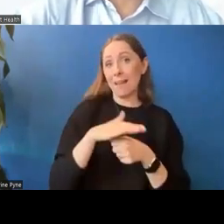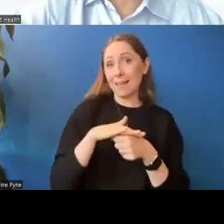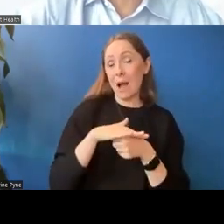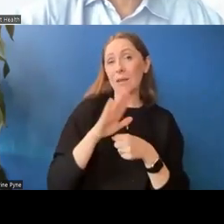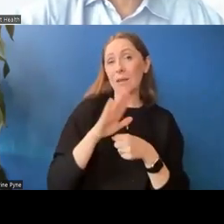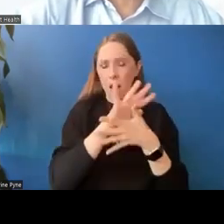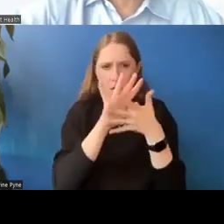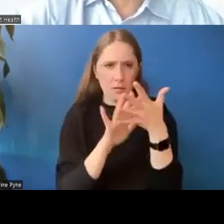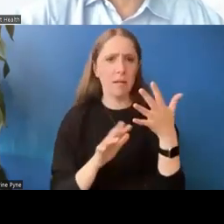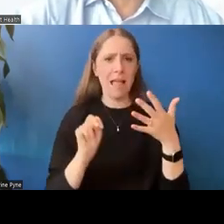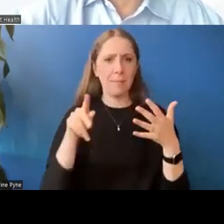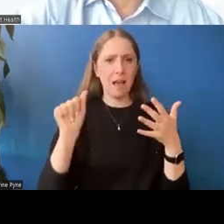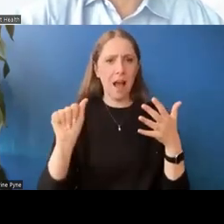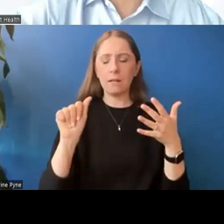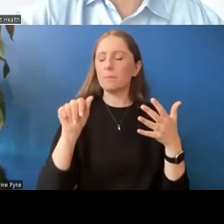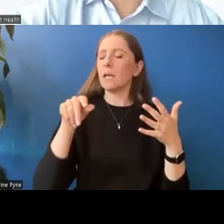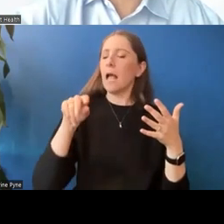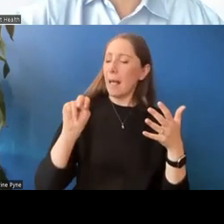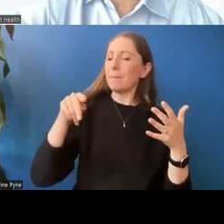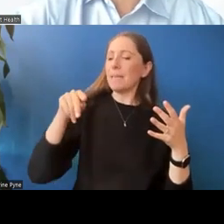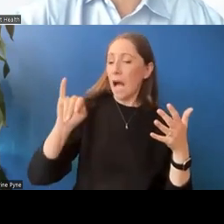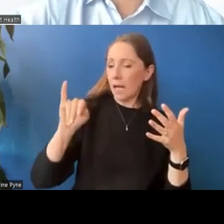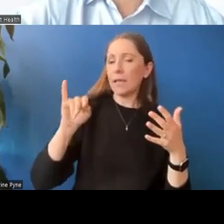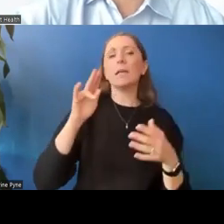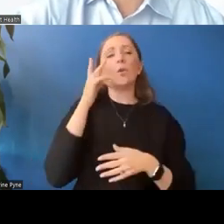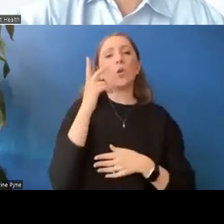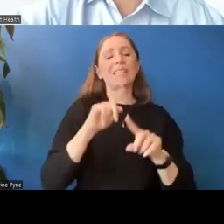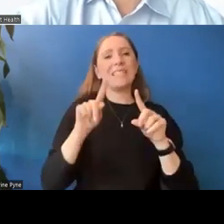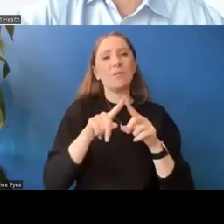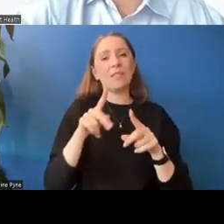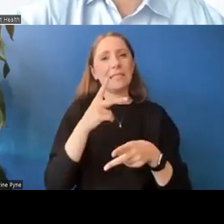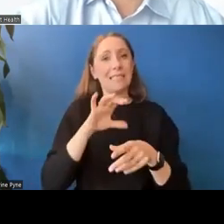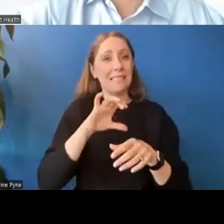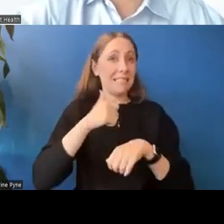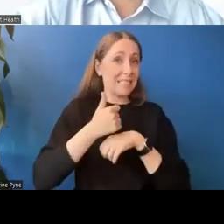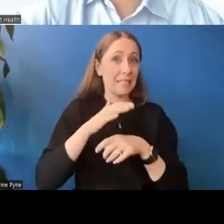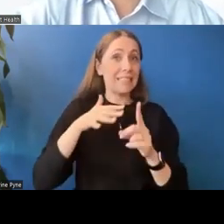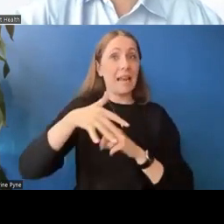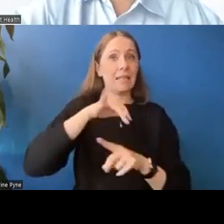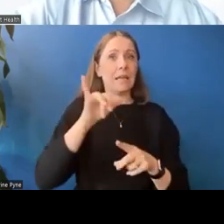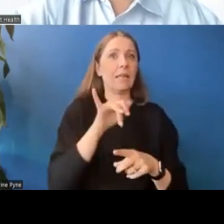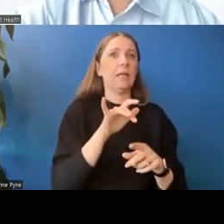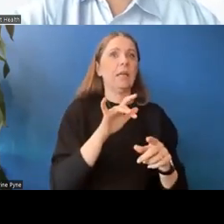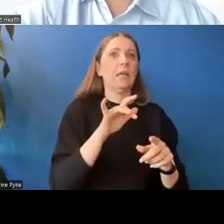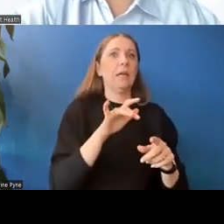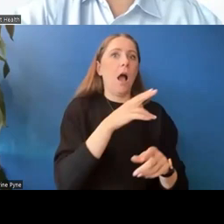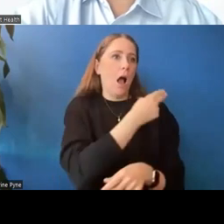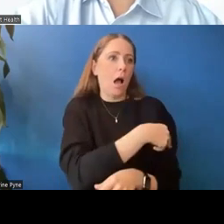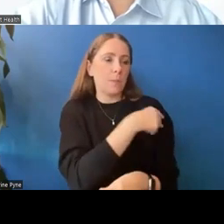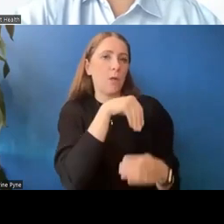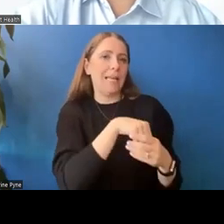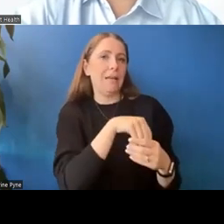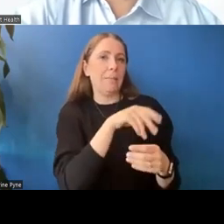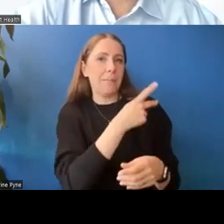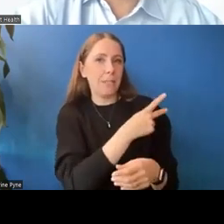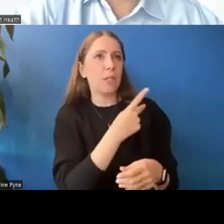NPI. You can look at utilization in different care settings, i.e. what type of care is being provided in the inpatient setting